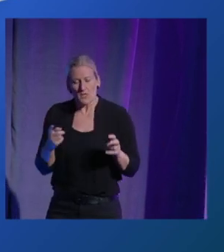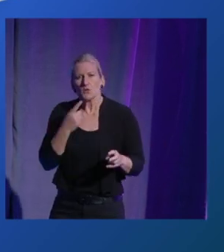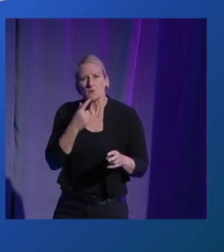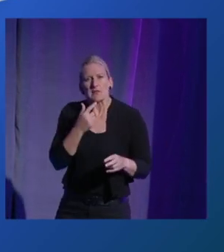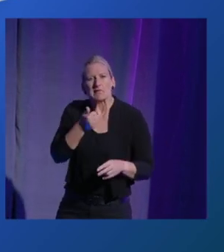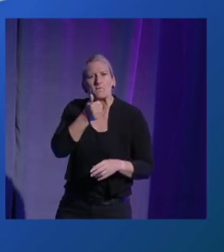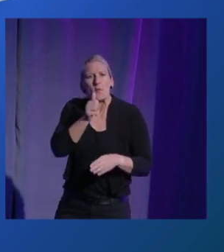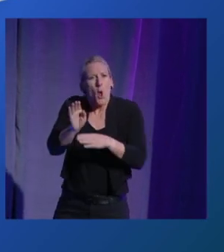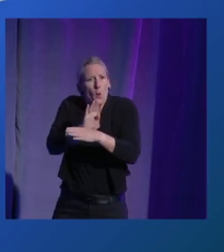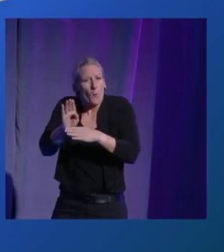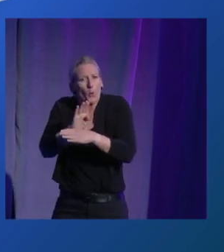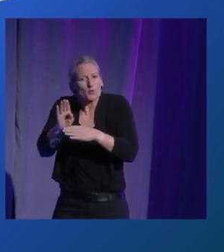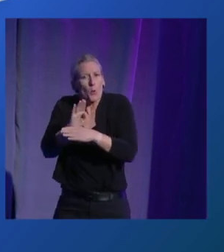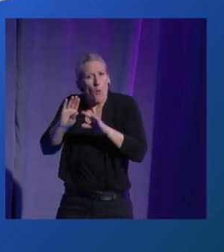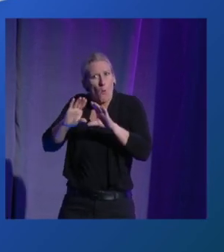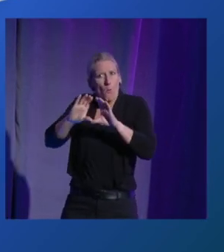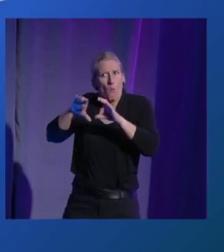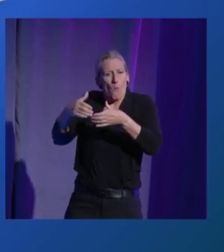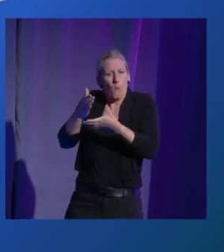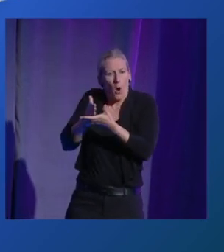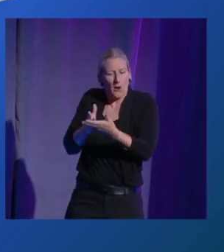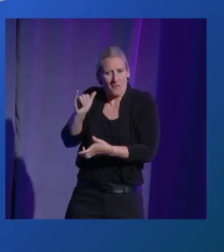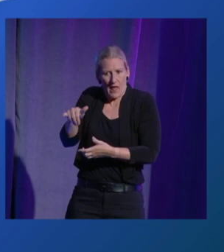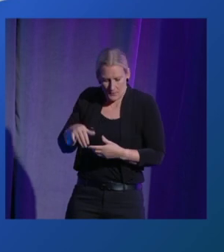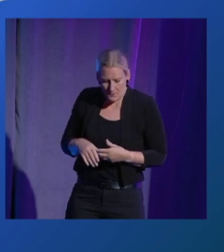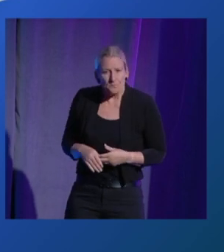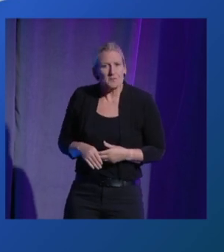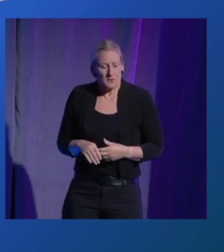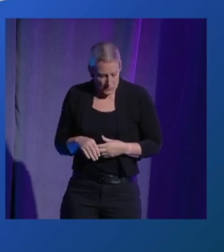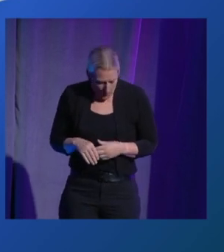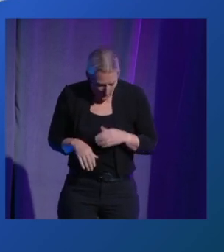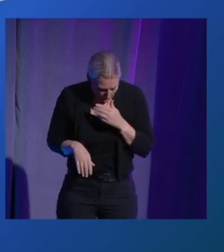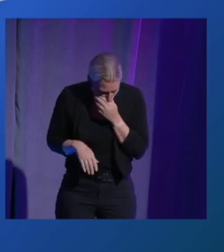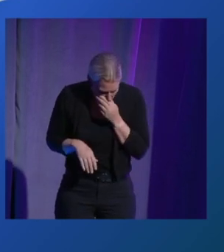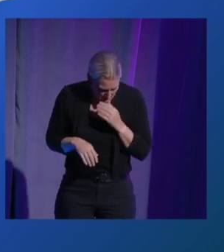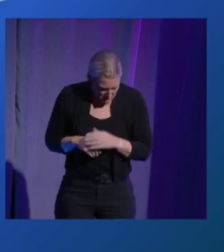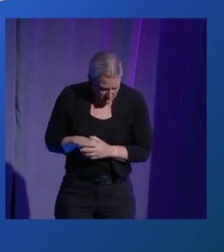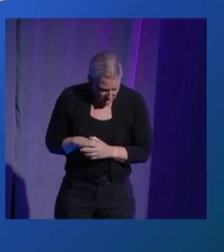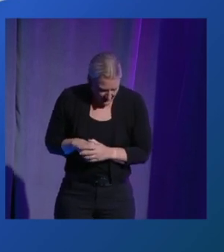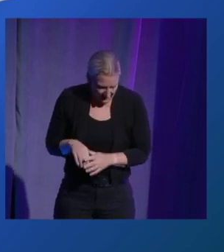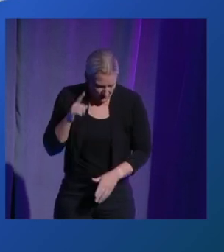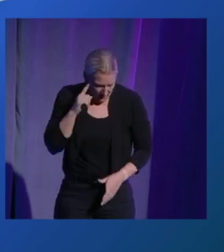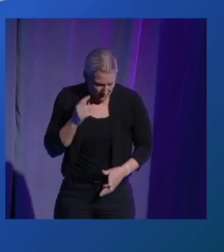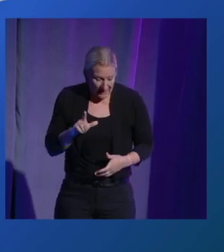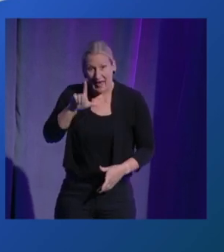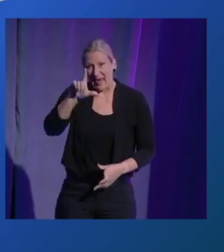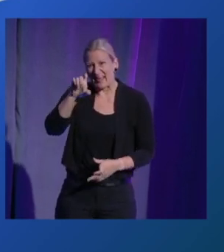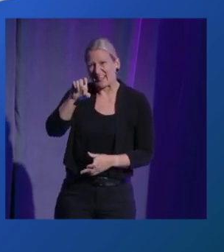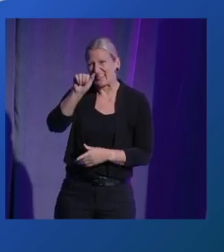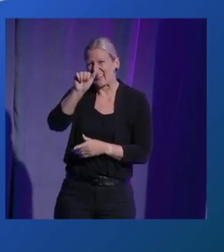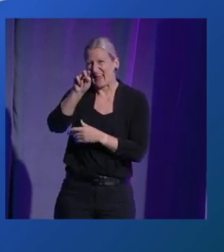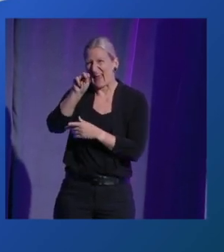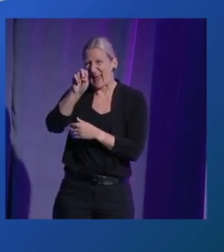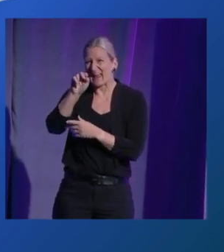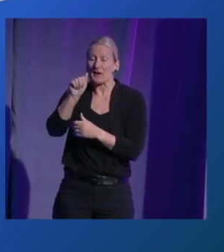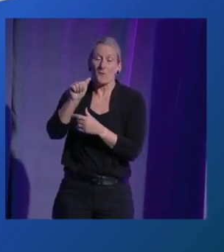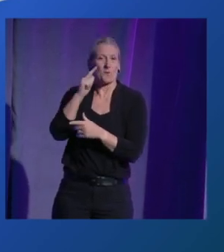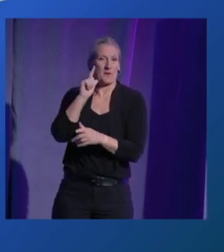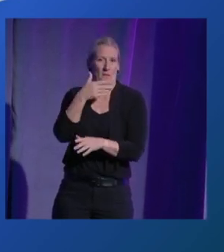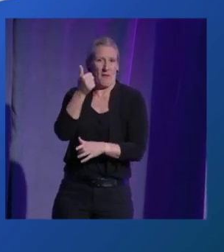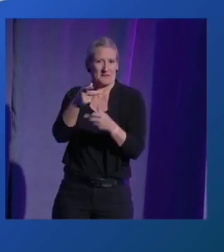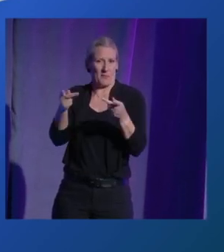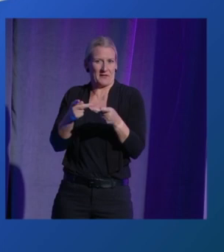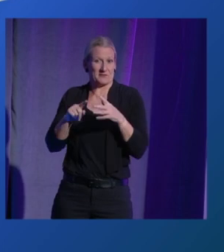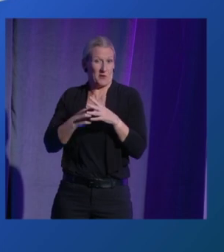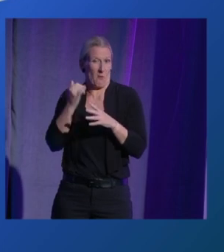actually um and I think Lanna you might be a good place to start but please everybody feel free to to jump in here I'm curious as to what